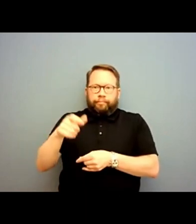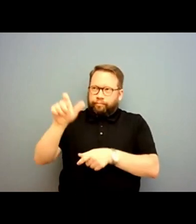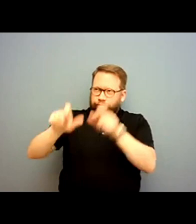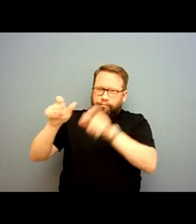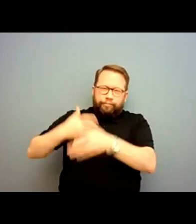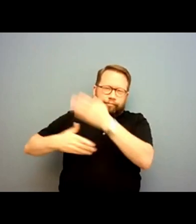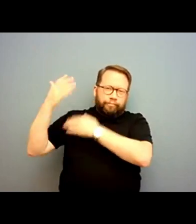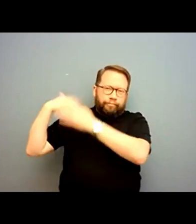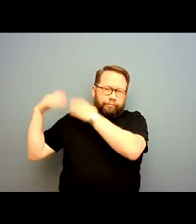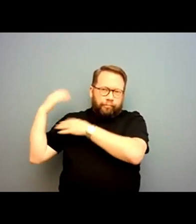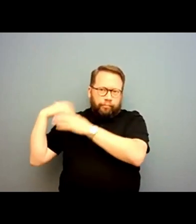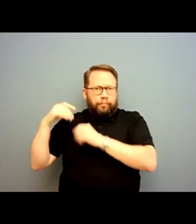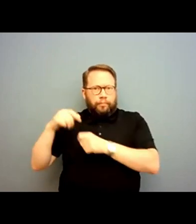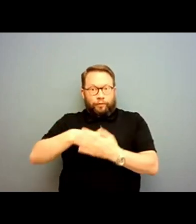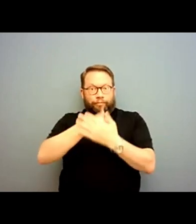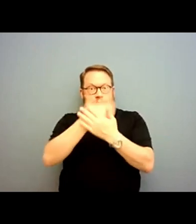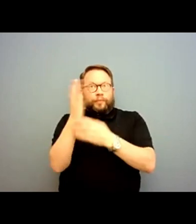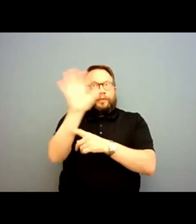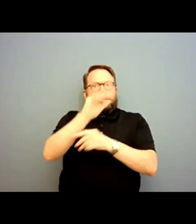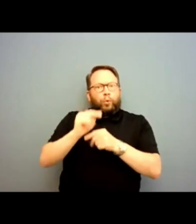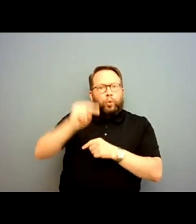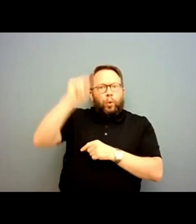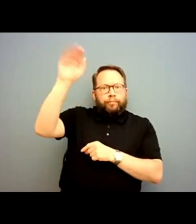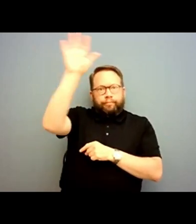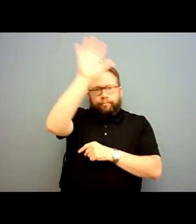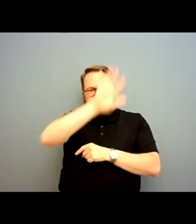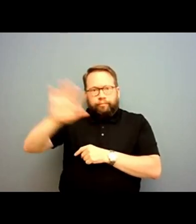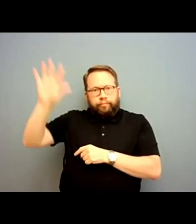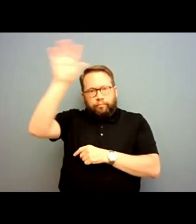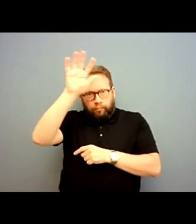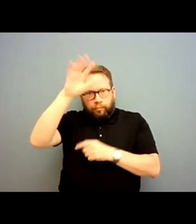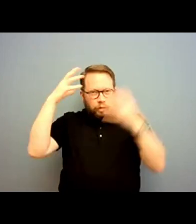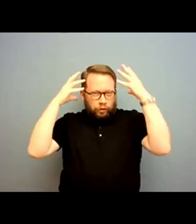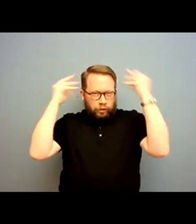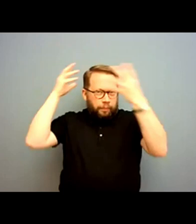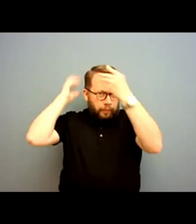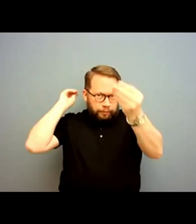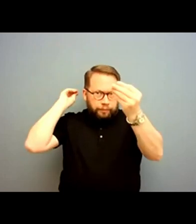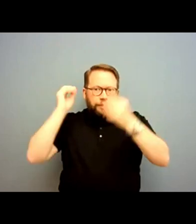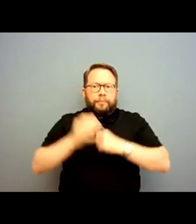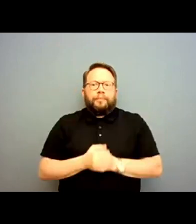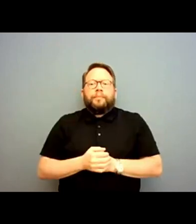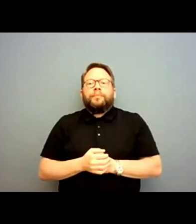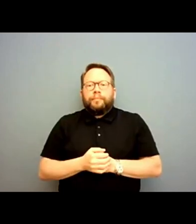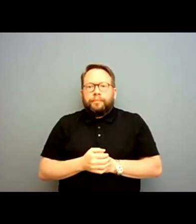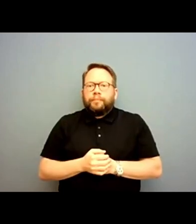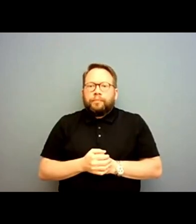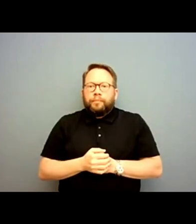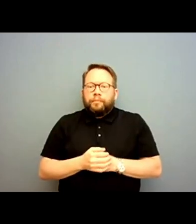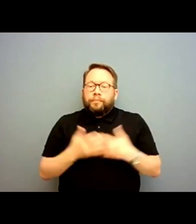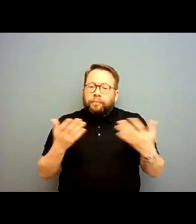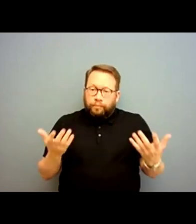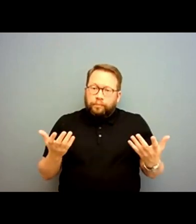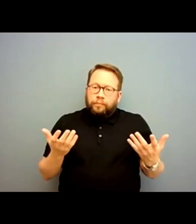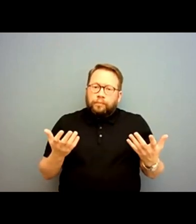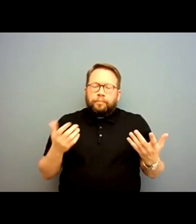The Nordic Prime Ministers adopted a new vision for the Nordic cooperation in August 2019.